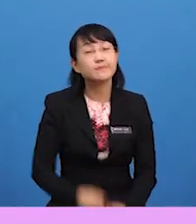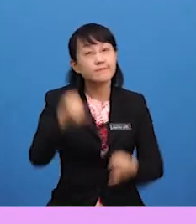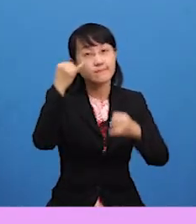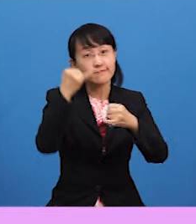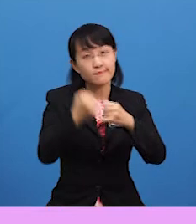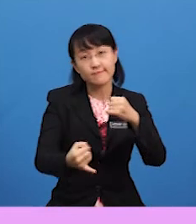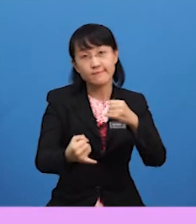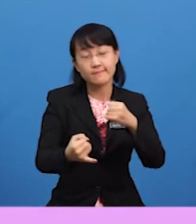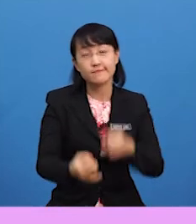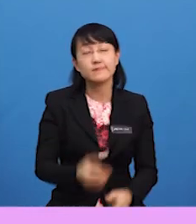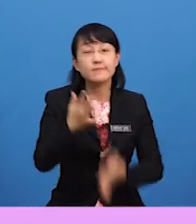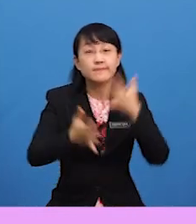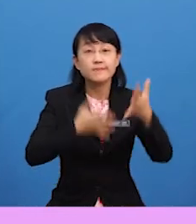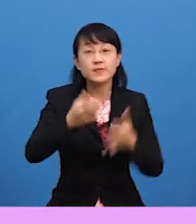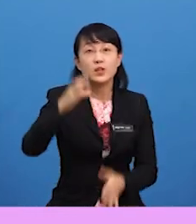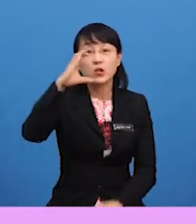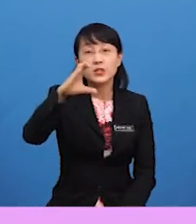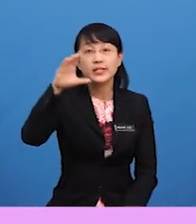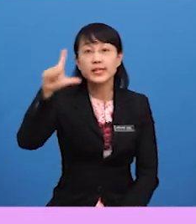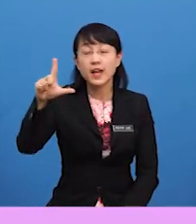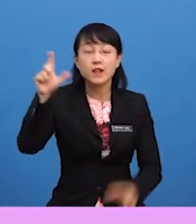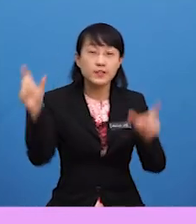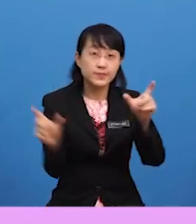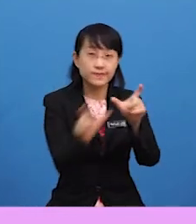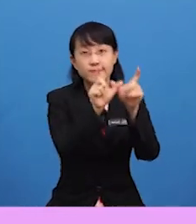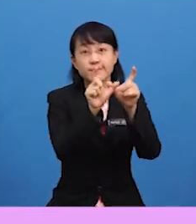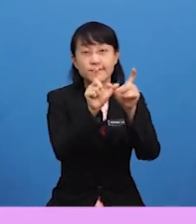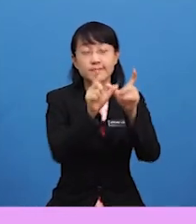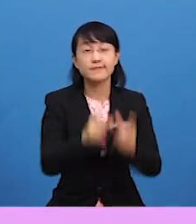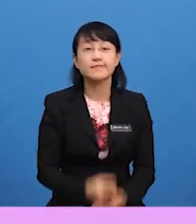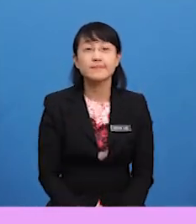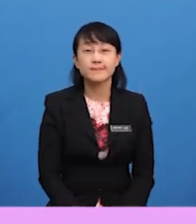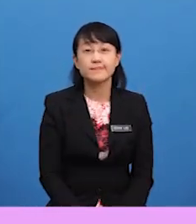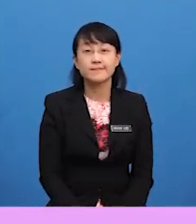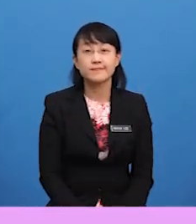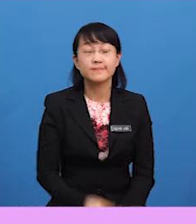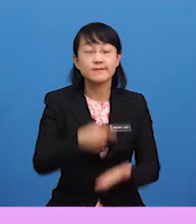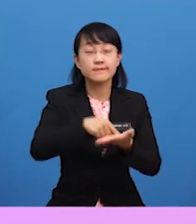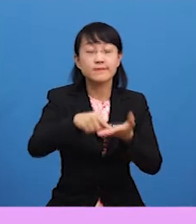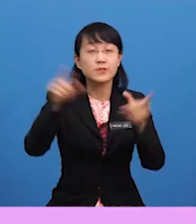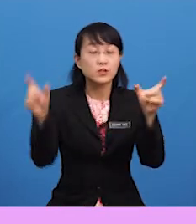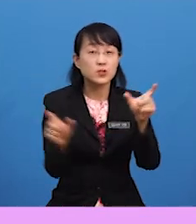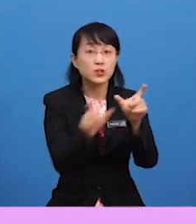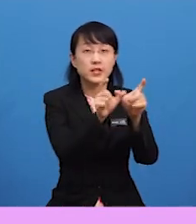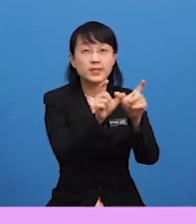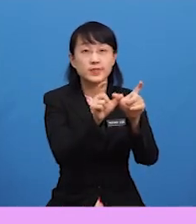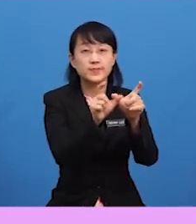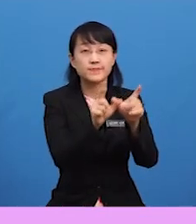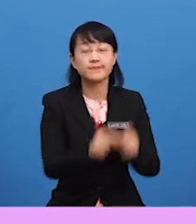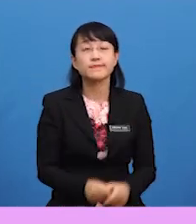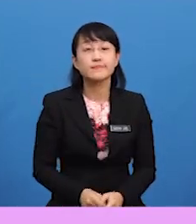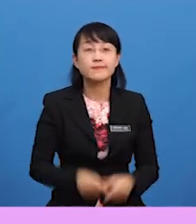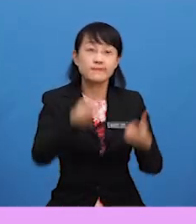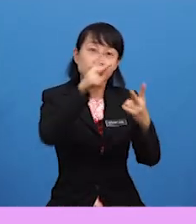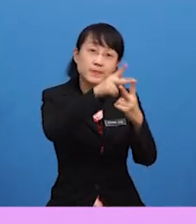type of conjunctions are called correlative conjunctions. These conjunctions come in